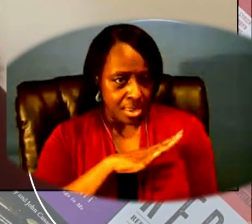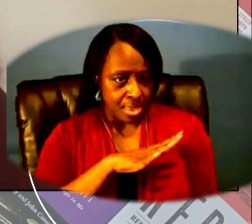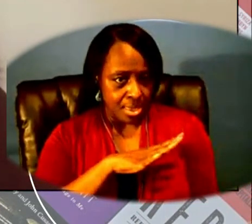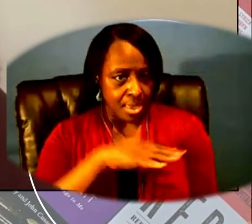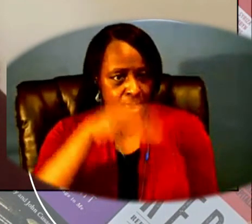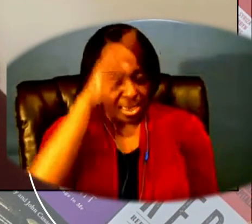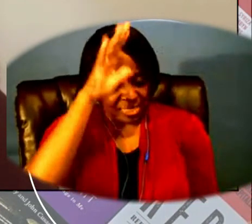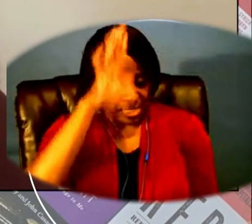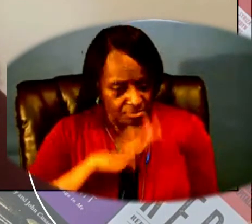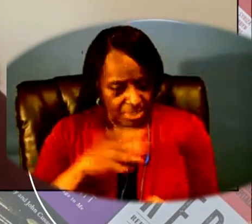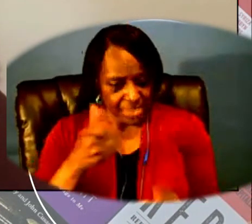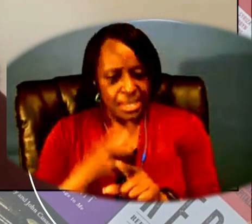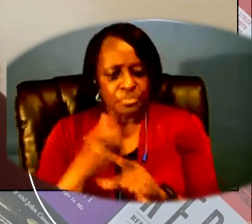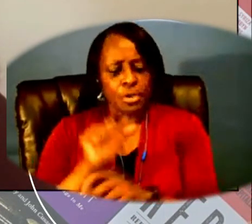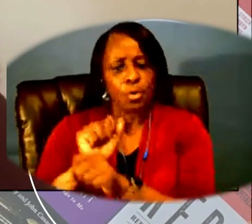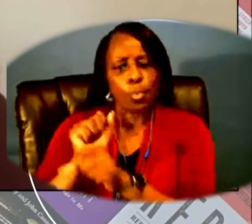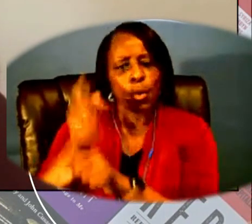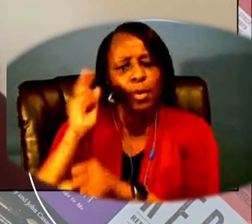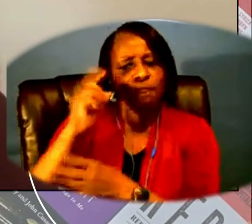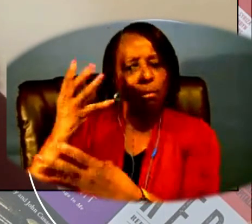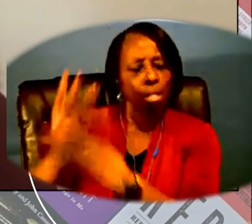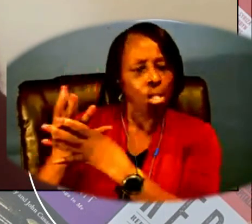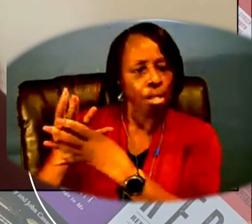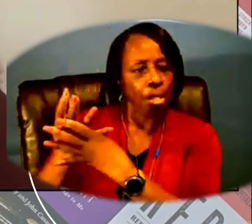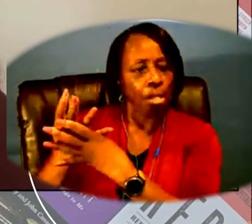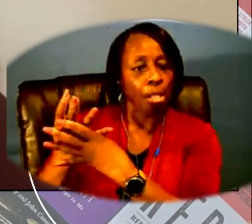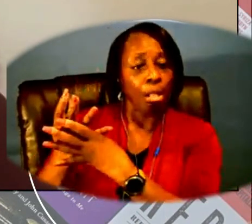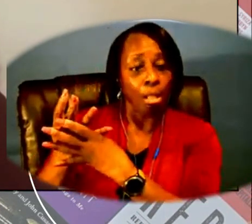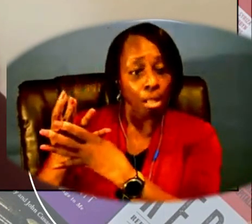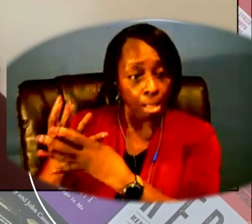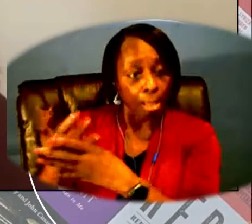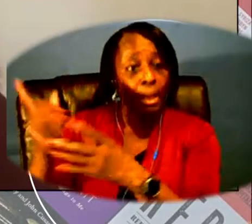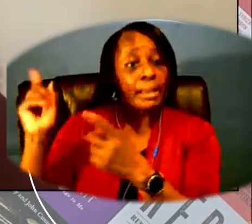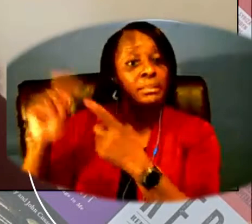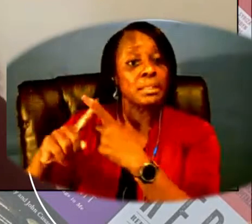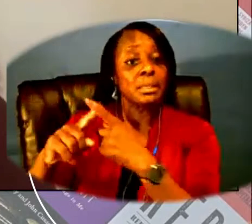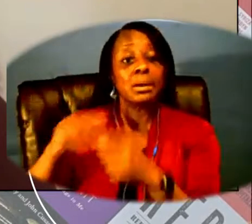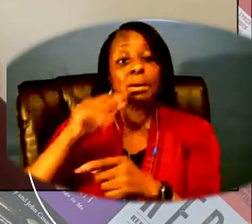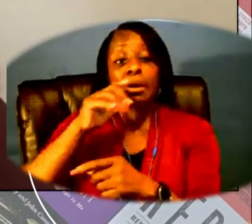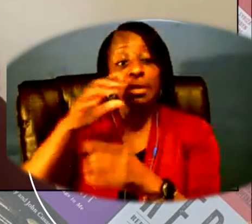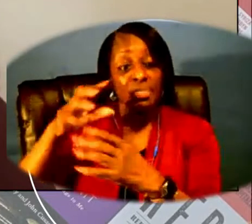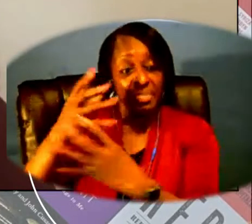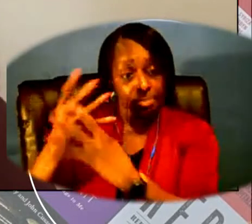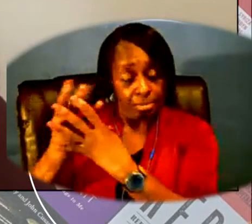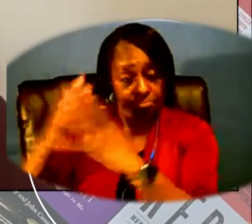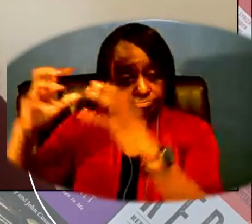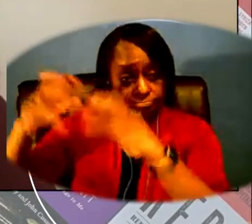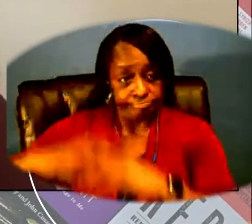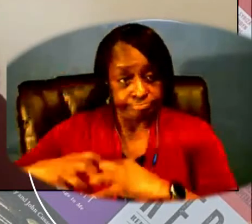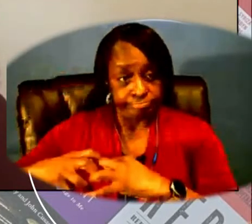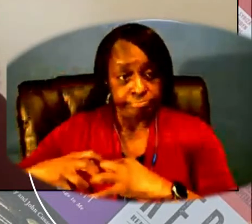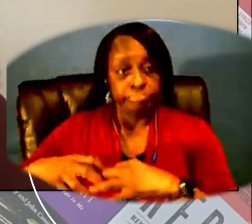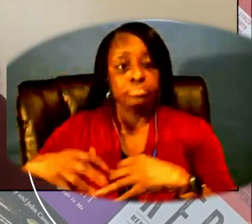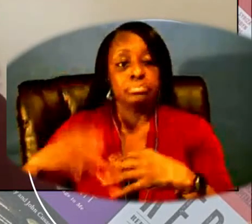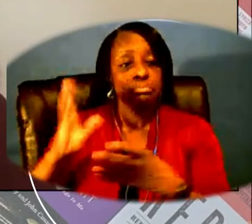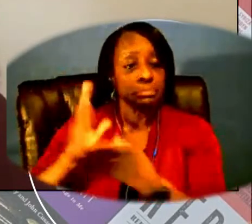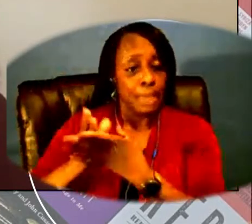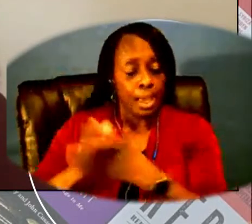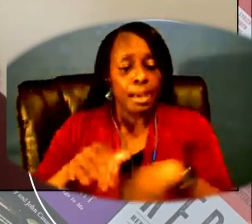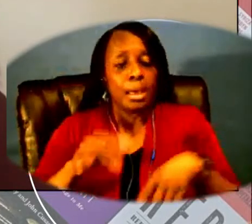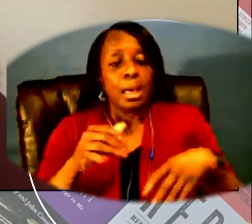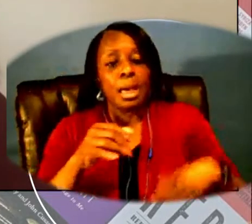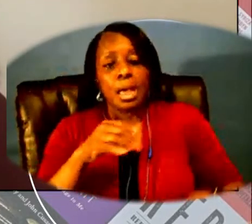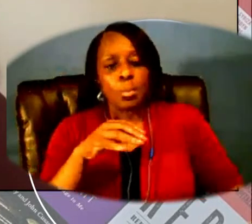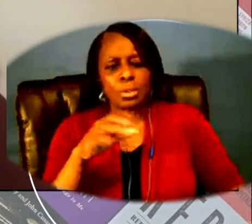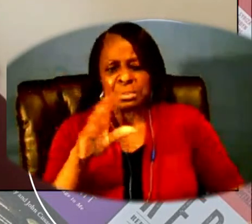the institution until it shut down. The last day for women was December 20th of